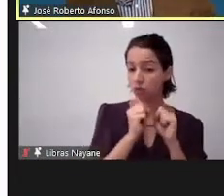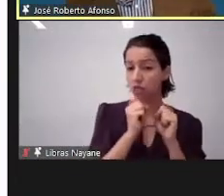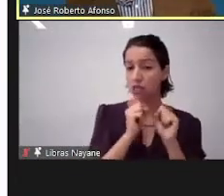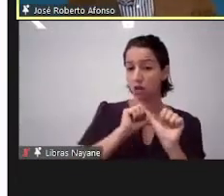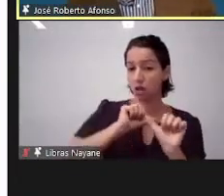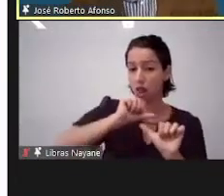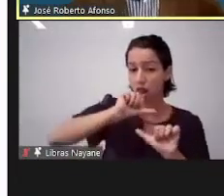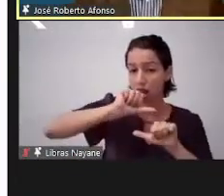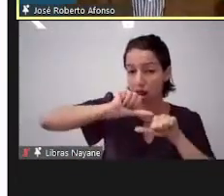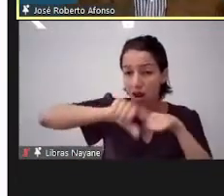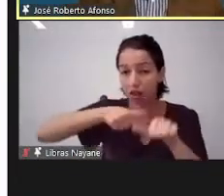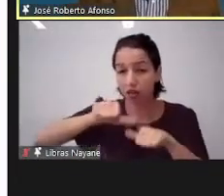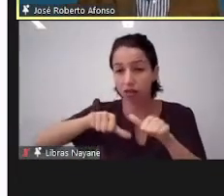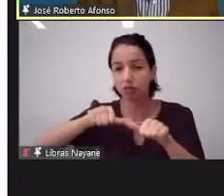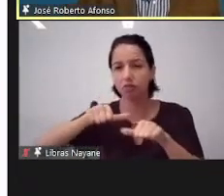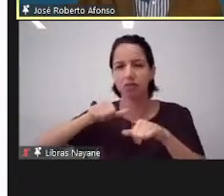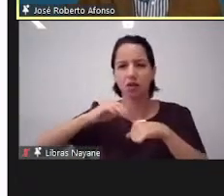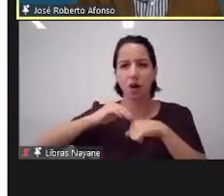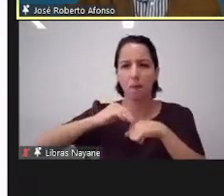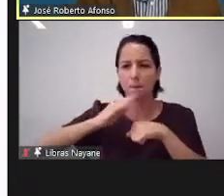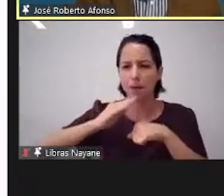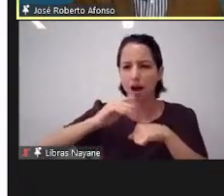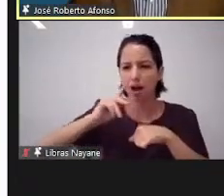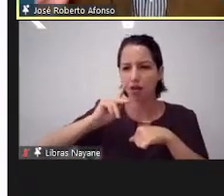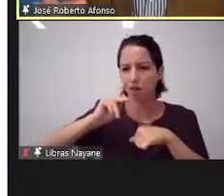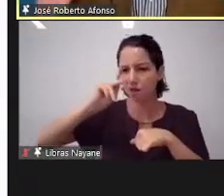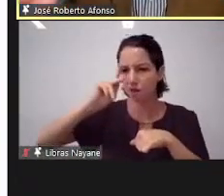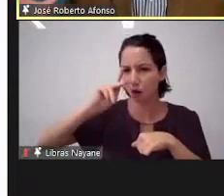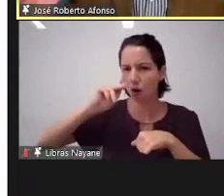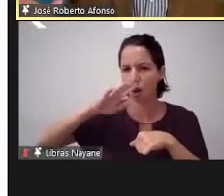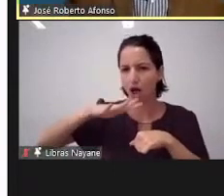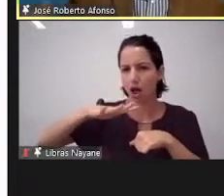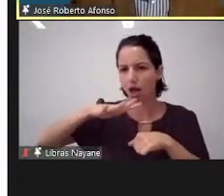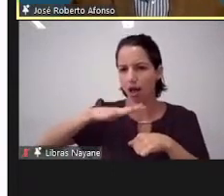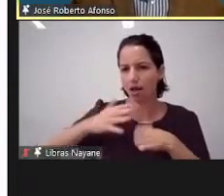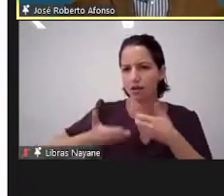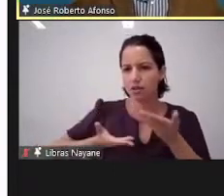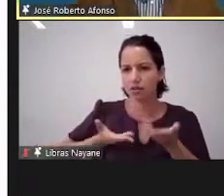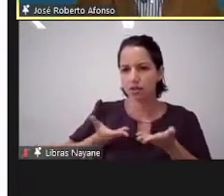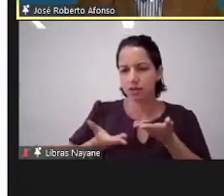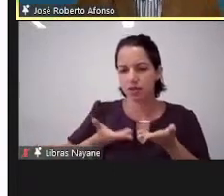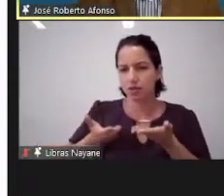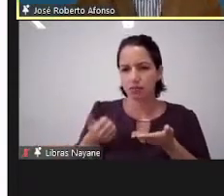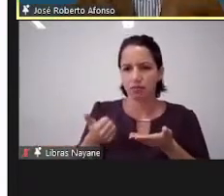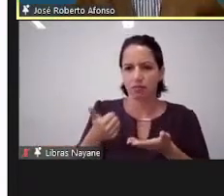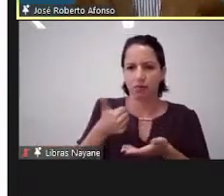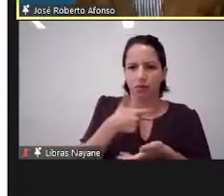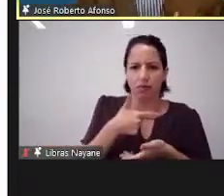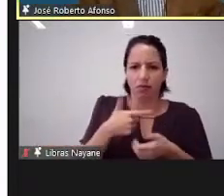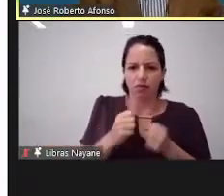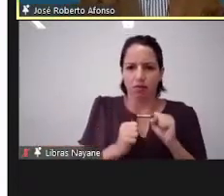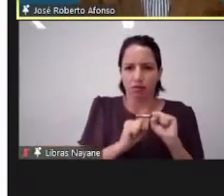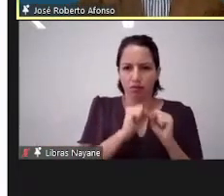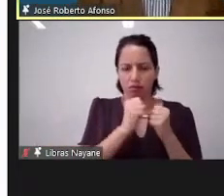resumes that automation is stronger in the service sector than in the